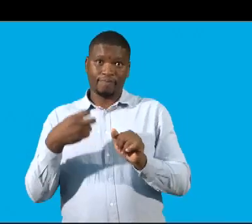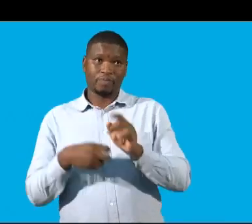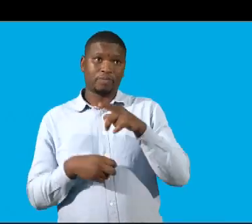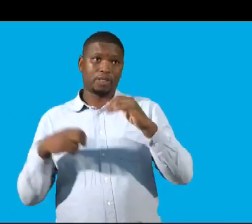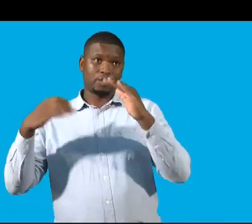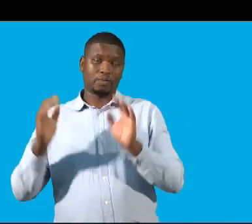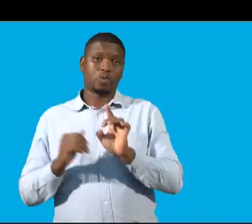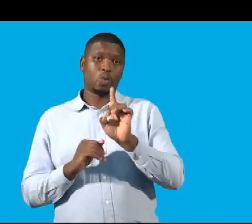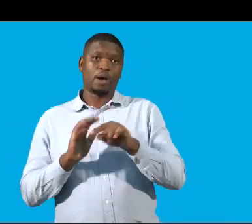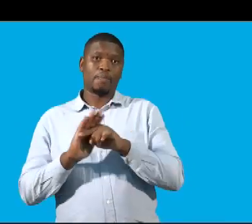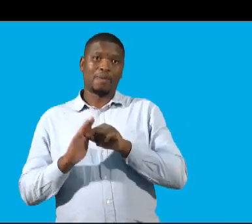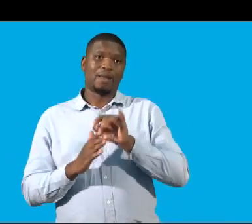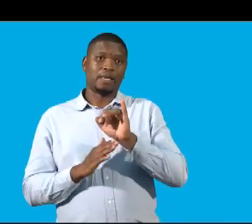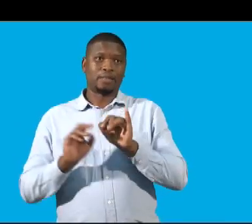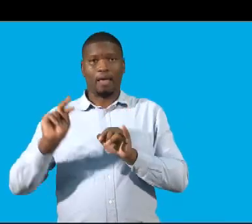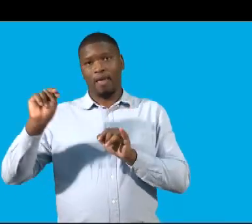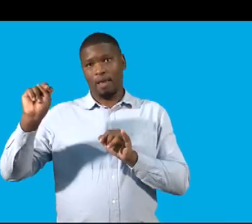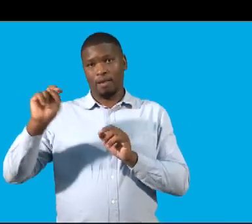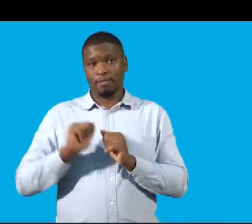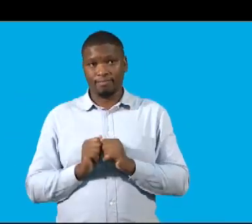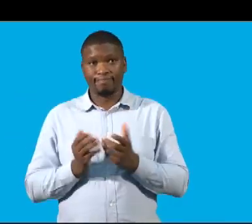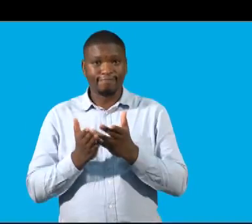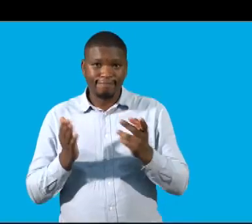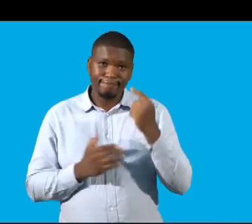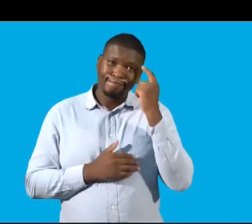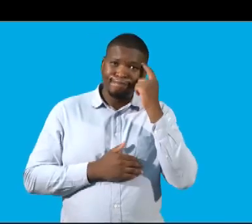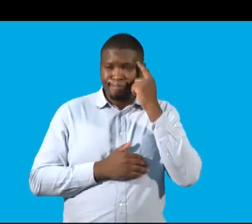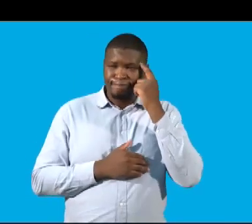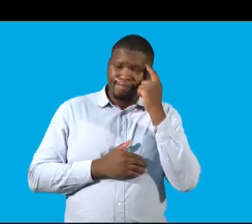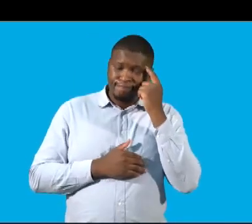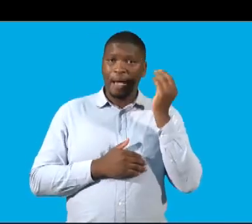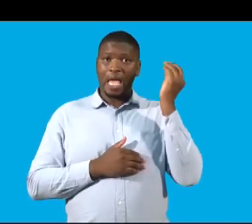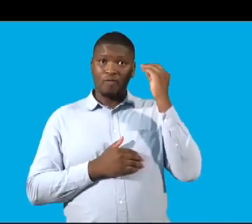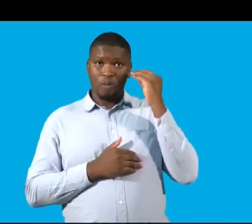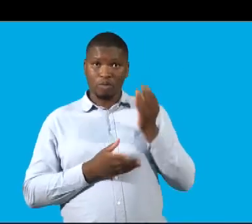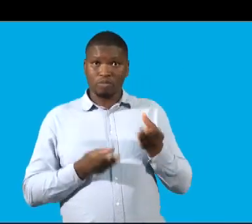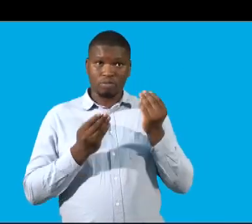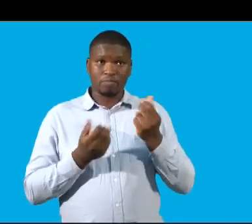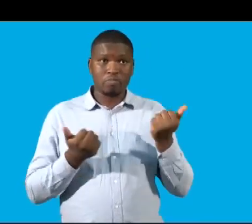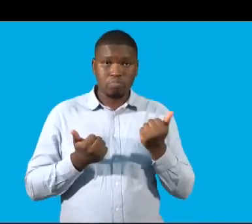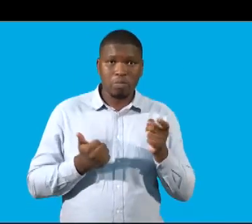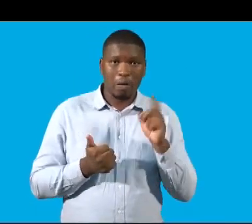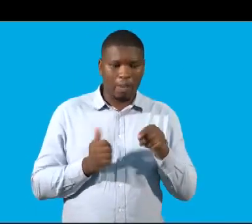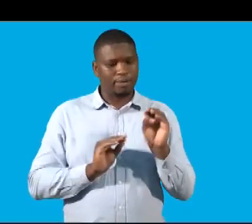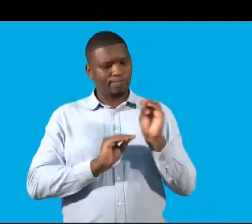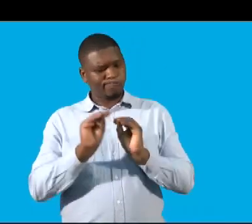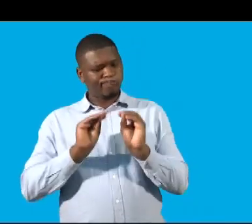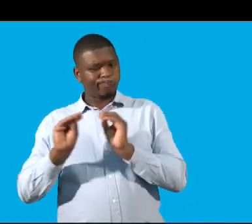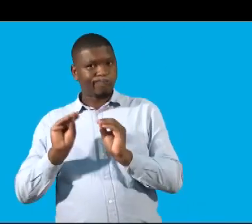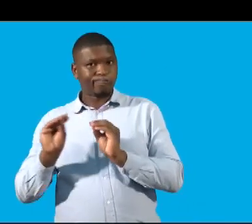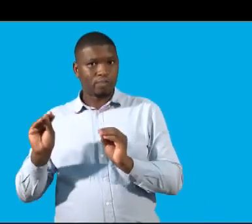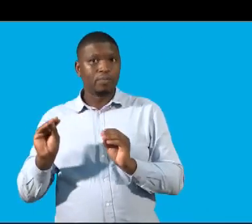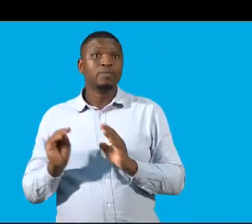1 minus I, and exponent n. So when we are thinking about the information that we need